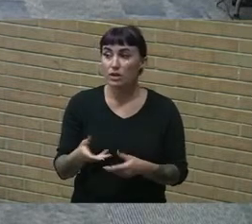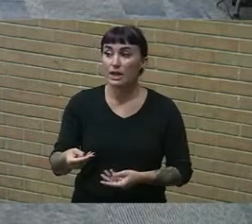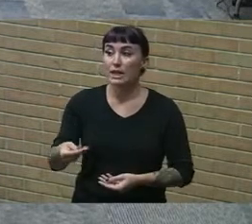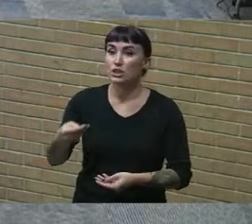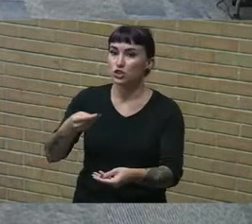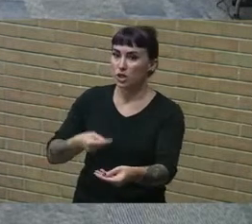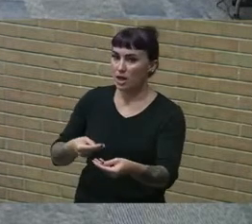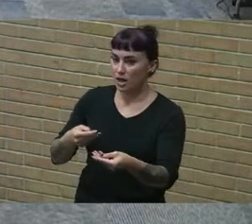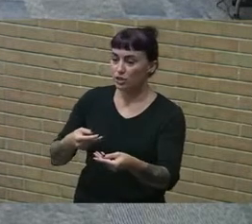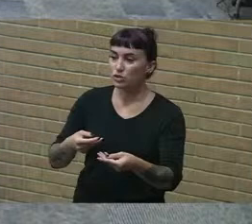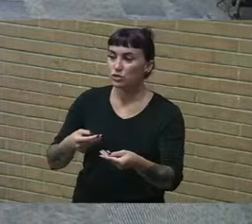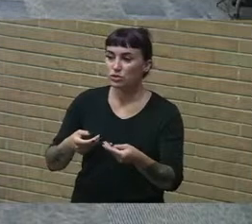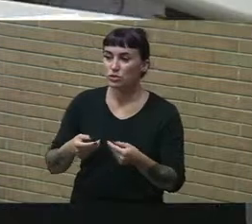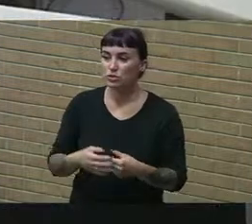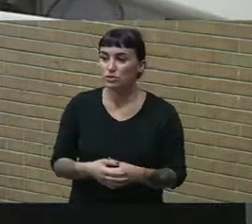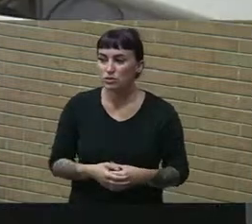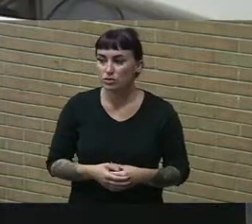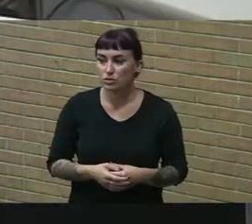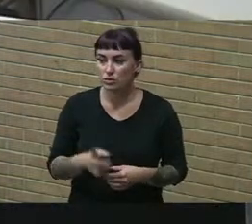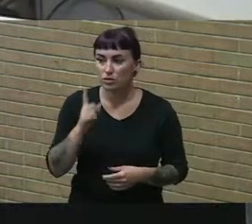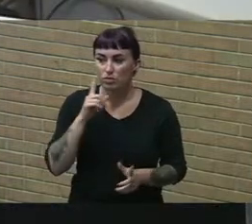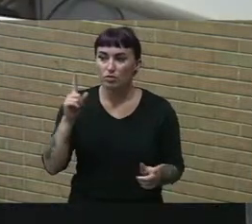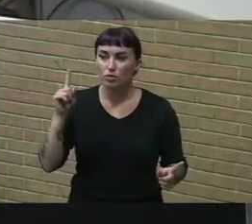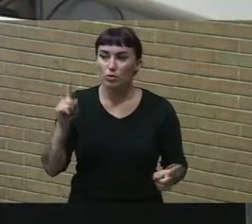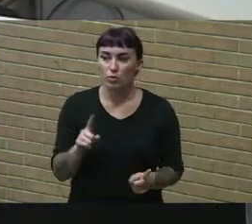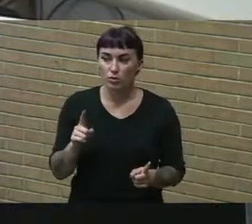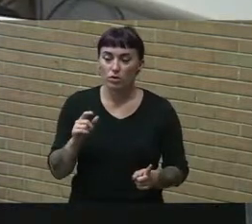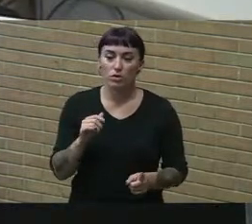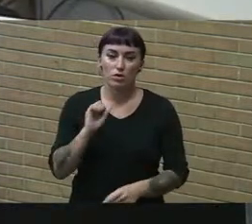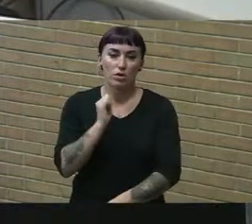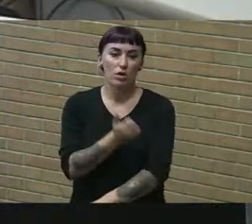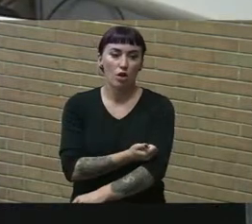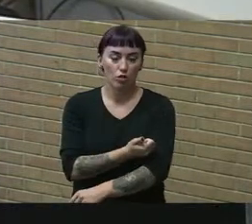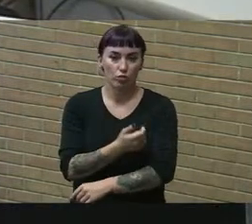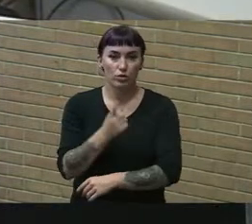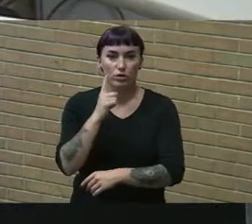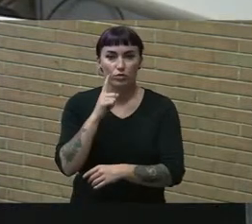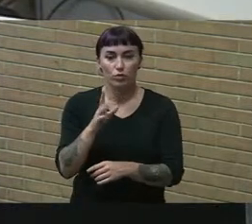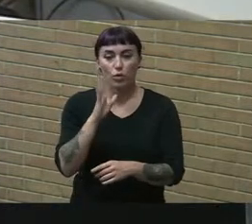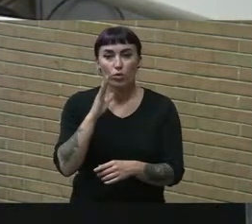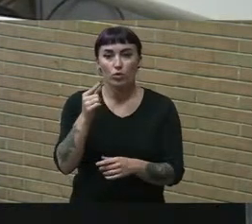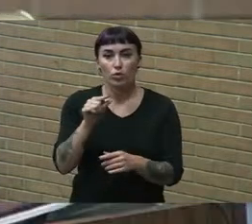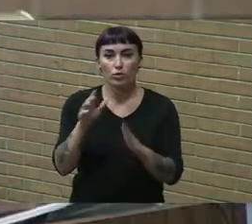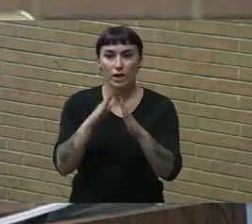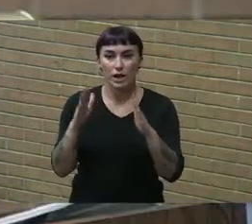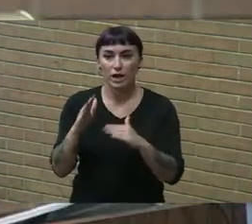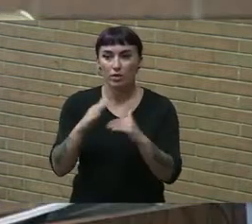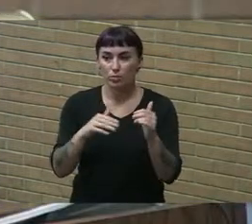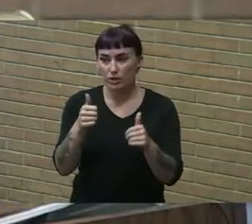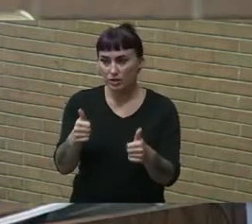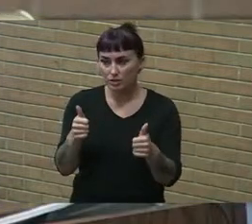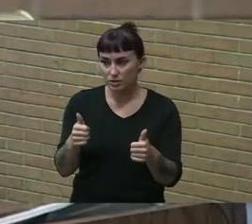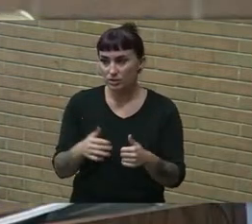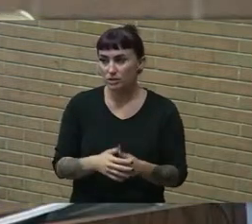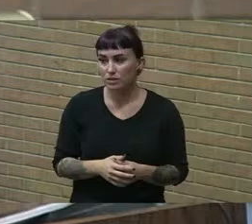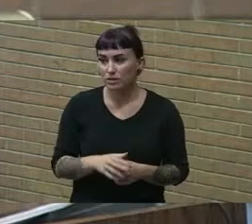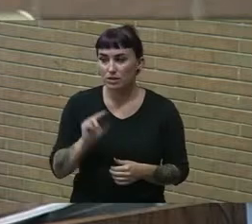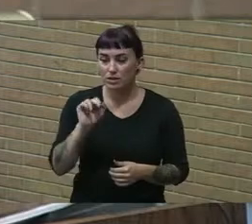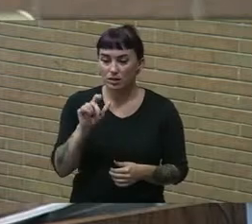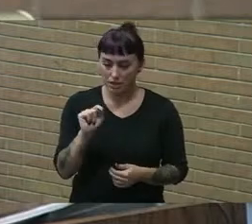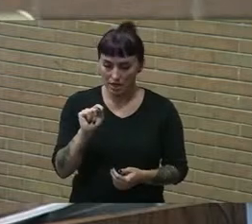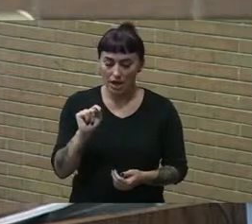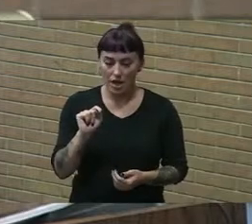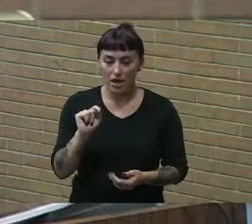for the reduction in the authorization for the greenhouse buildings themselves. So the net of